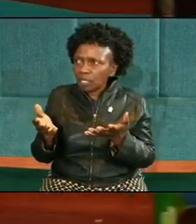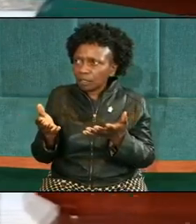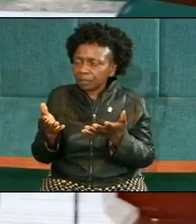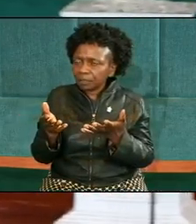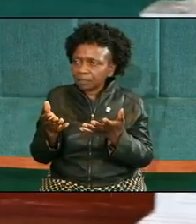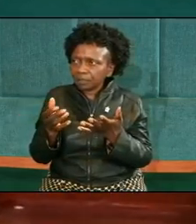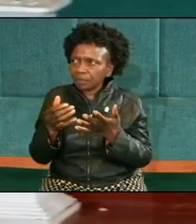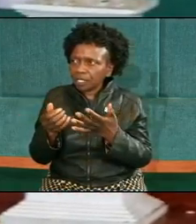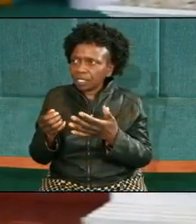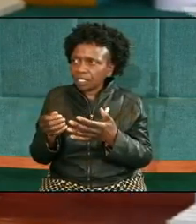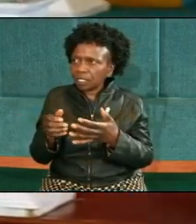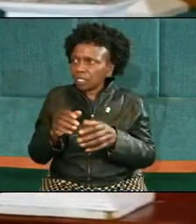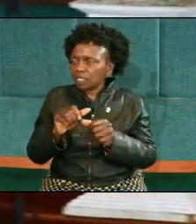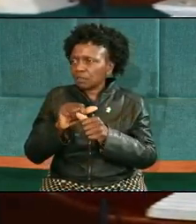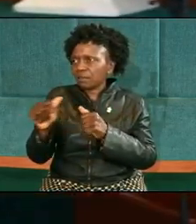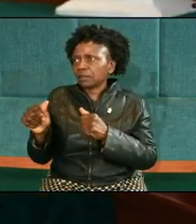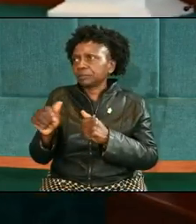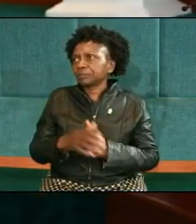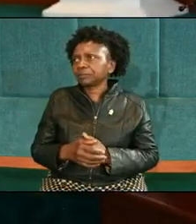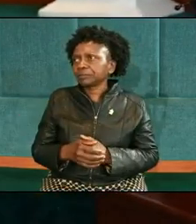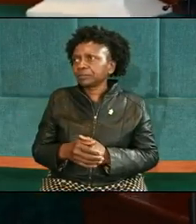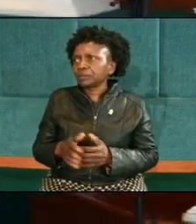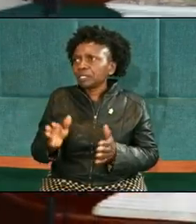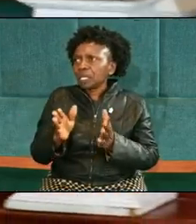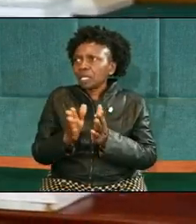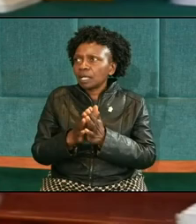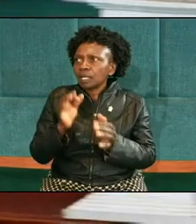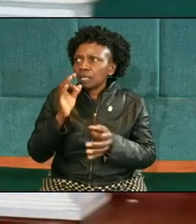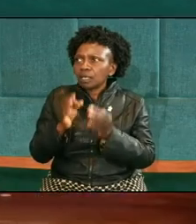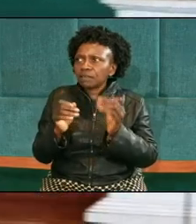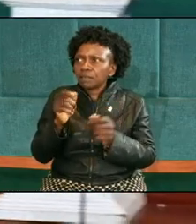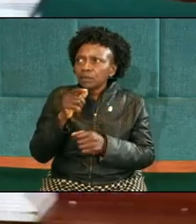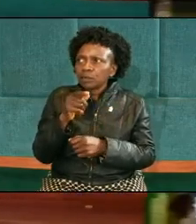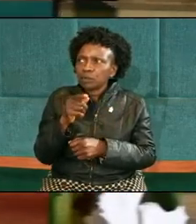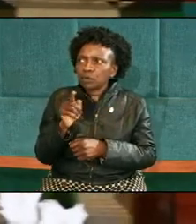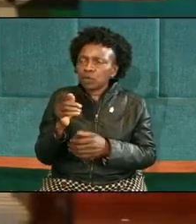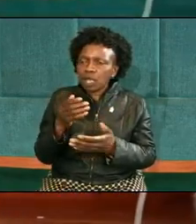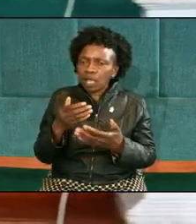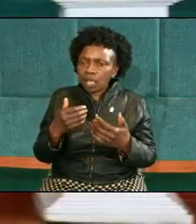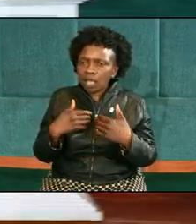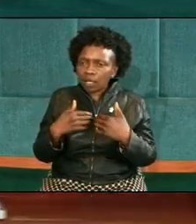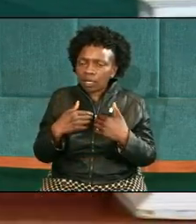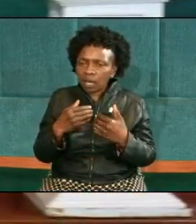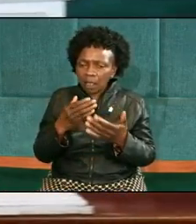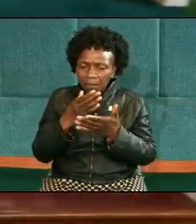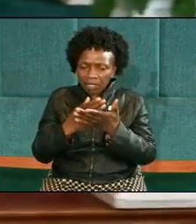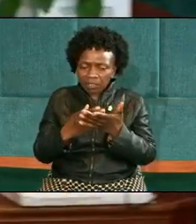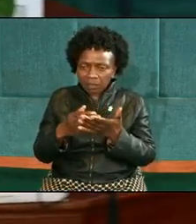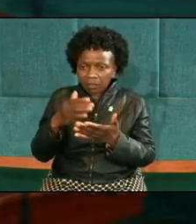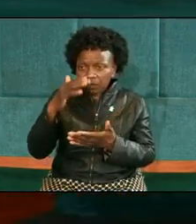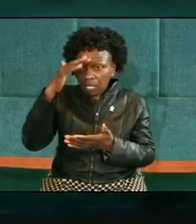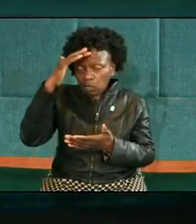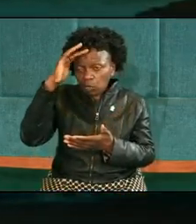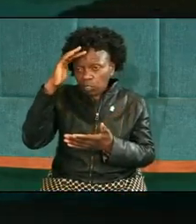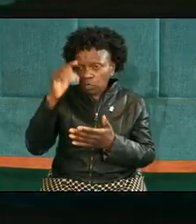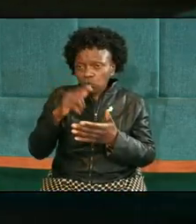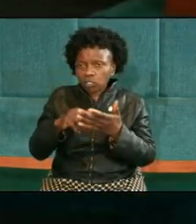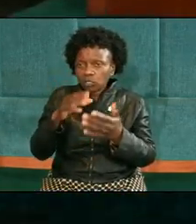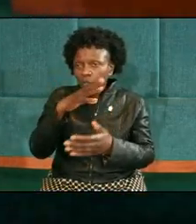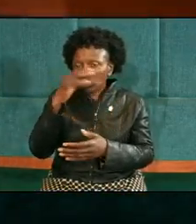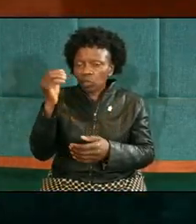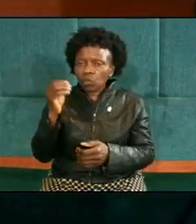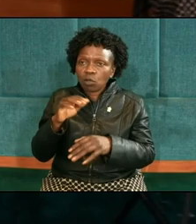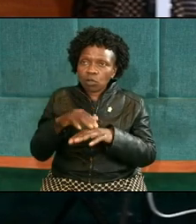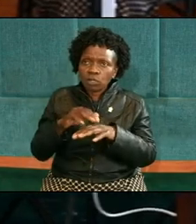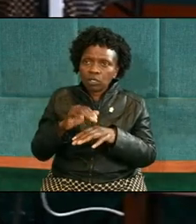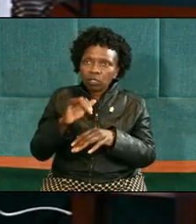just carry me. And if you add a piece of psychology to what's going on,